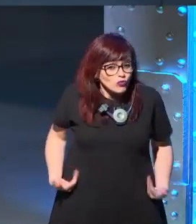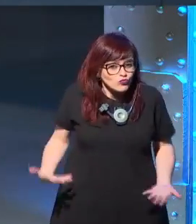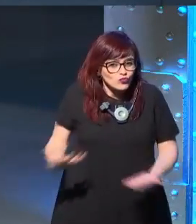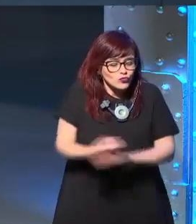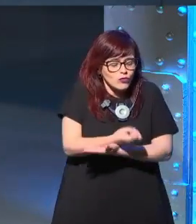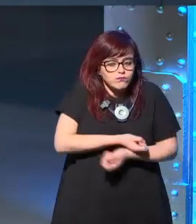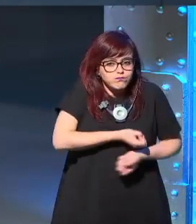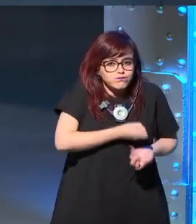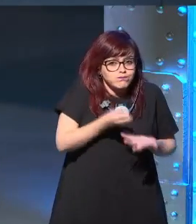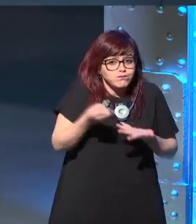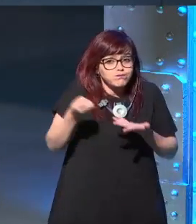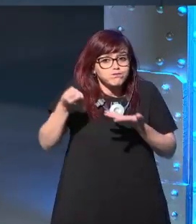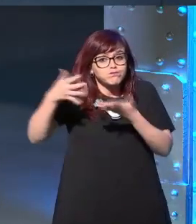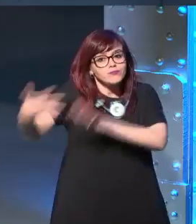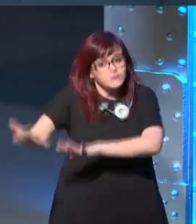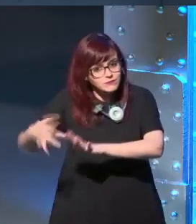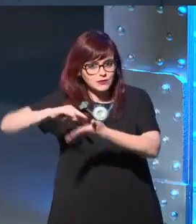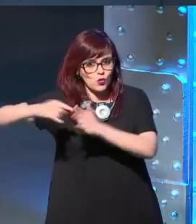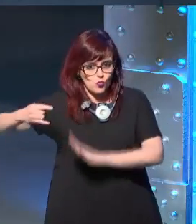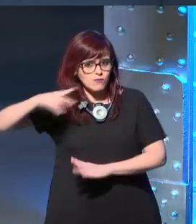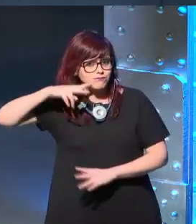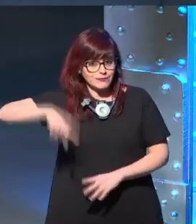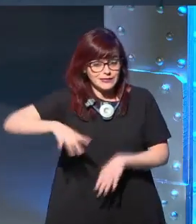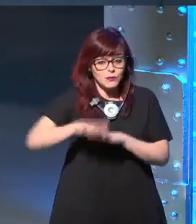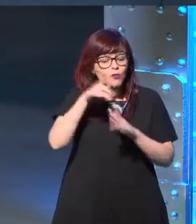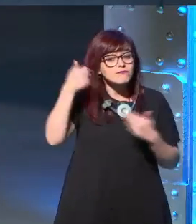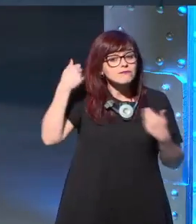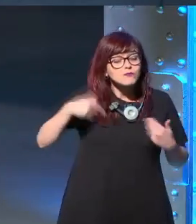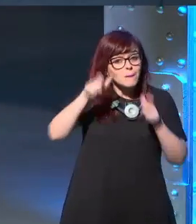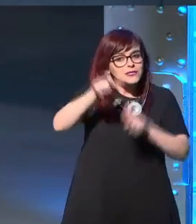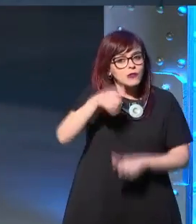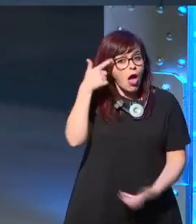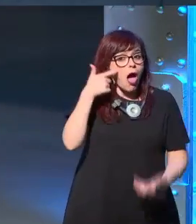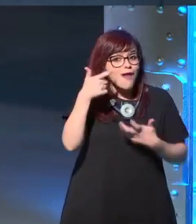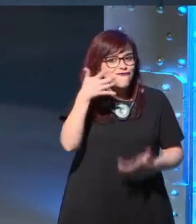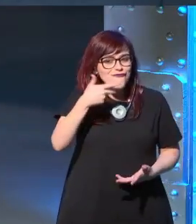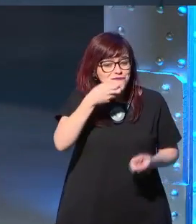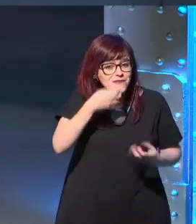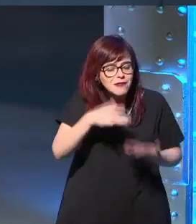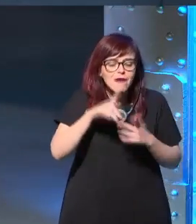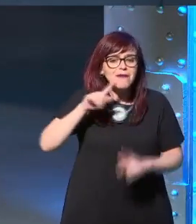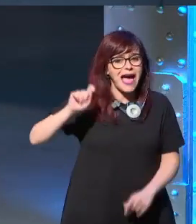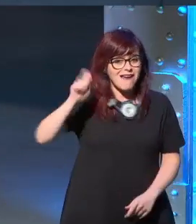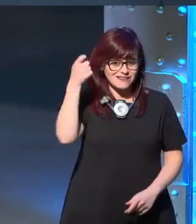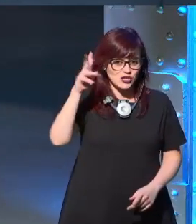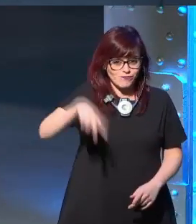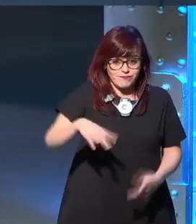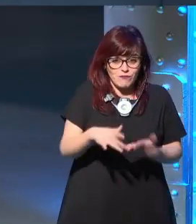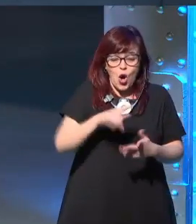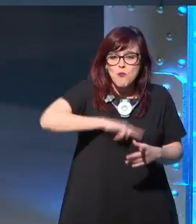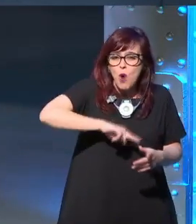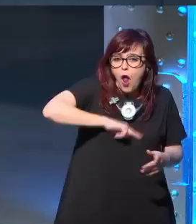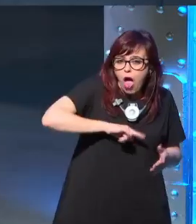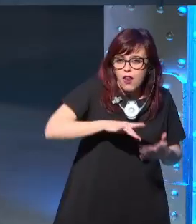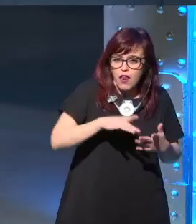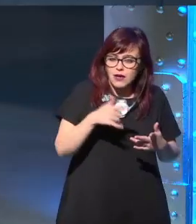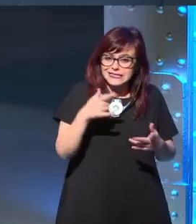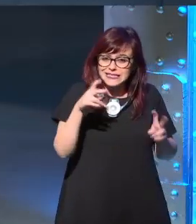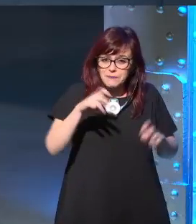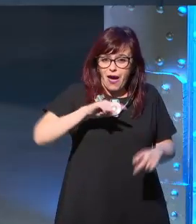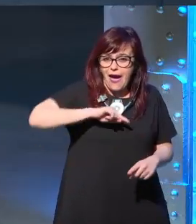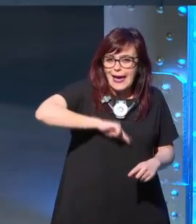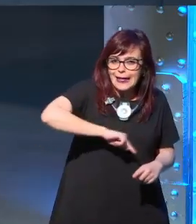be the successful ones. And the ones who have to do the moral questions of whether or not, we should have